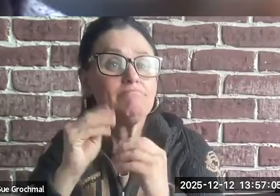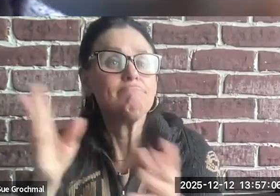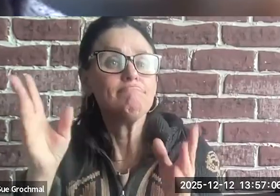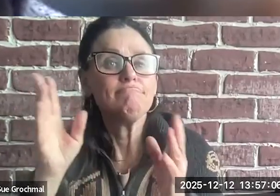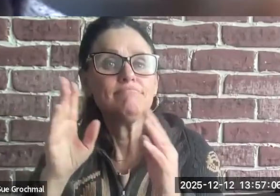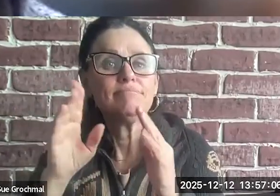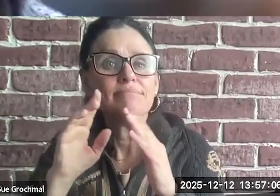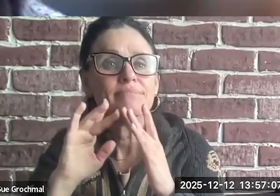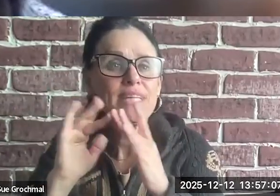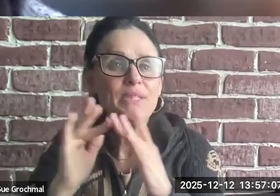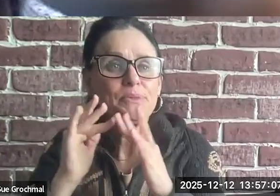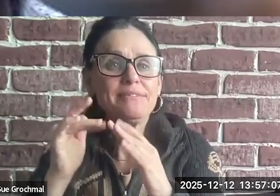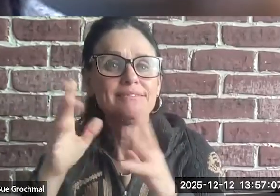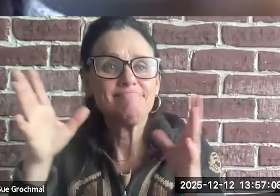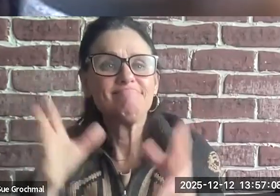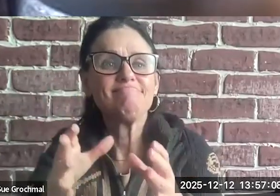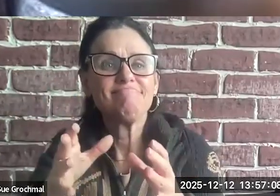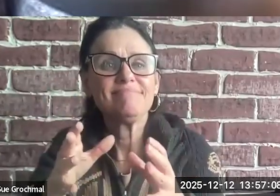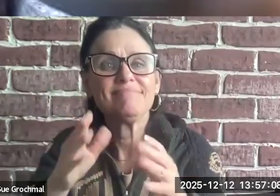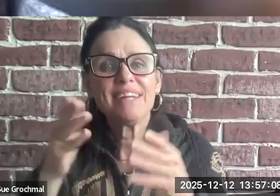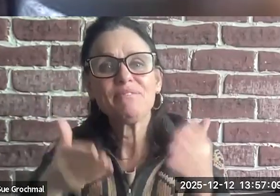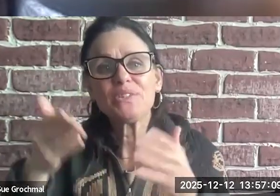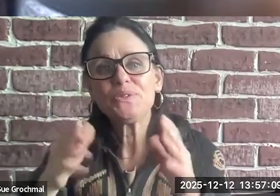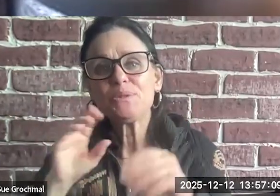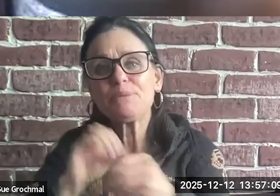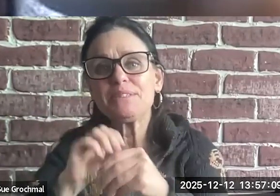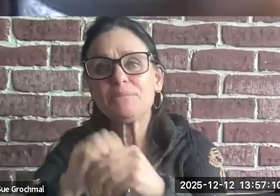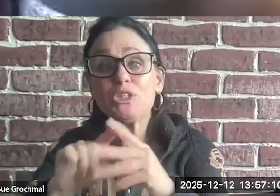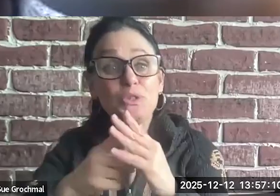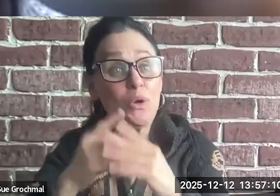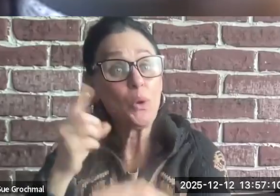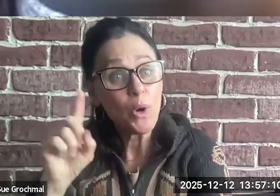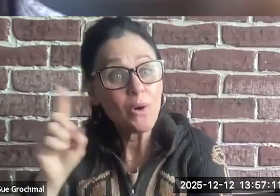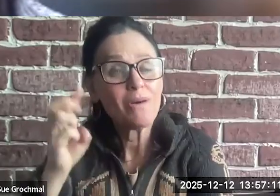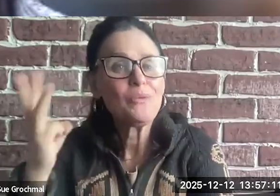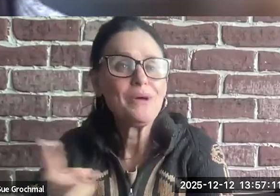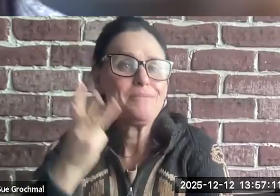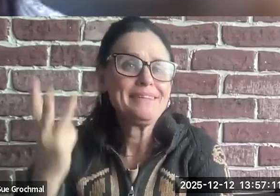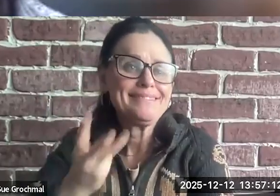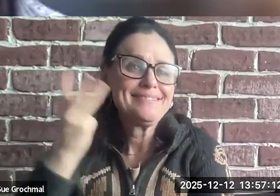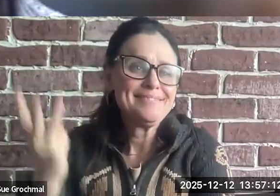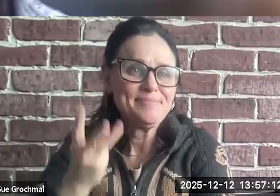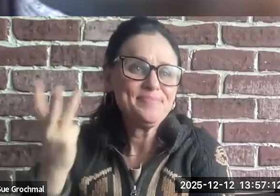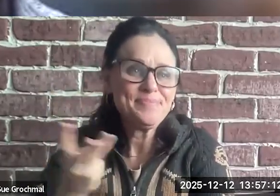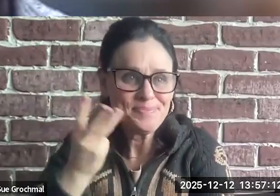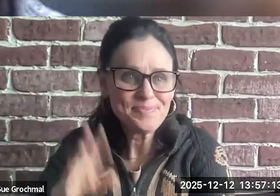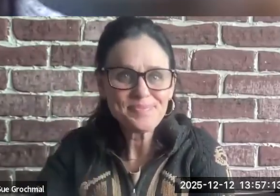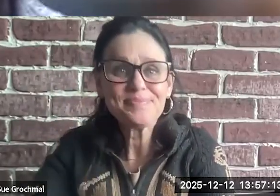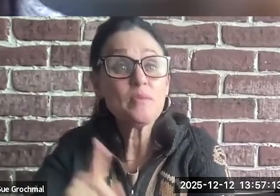to, invite people to participate. Again, we'll be starting in Winnipeg, but we are definitely looking